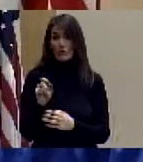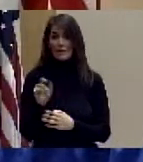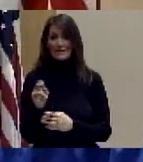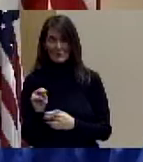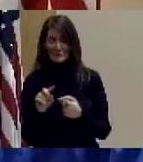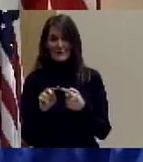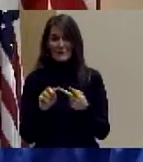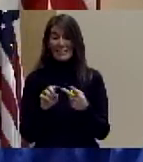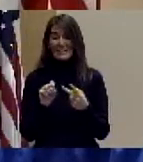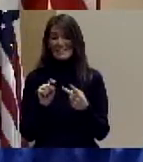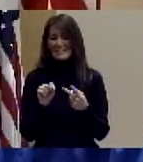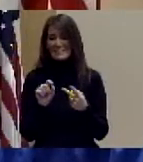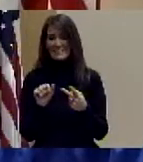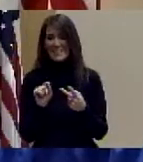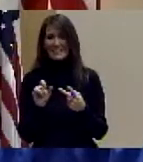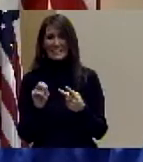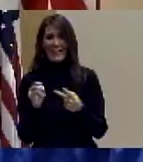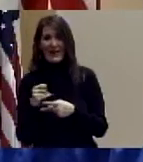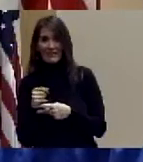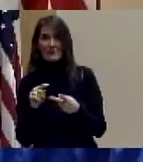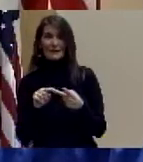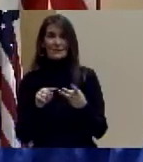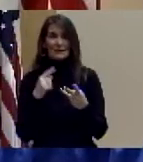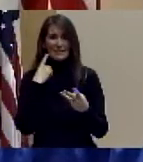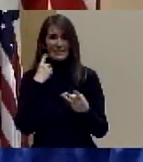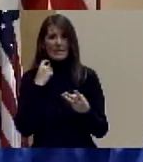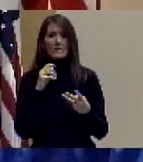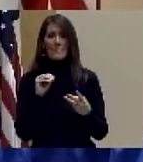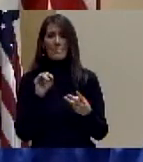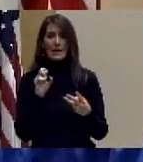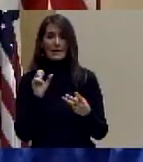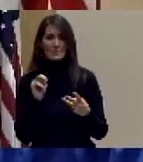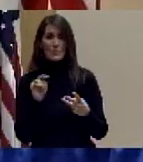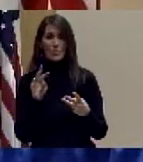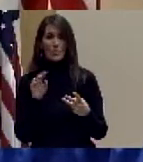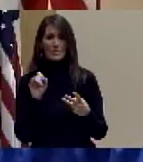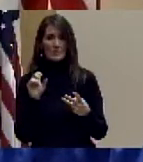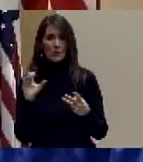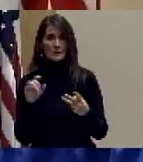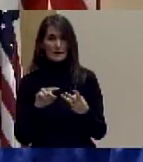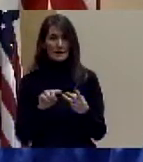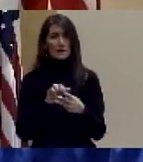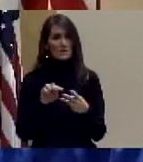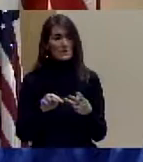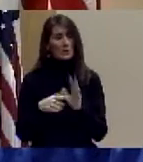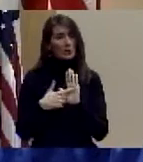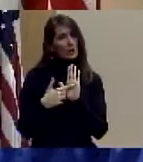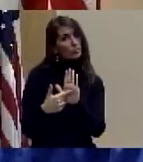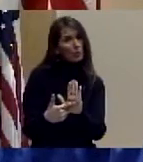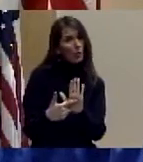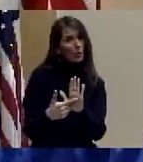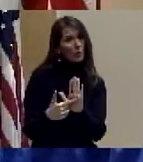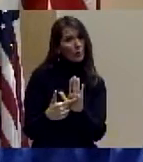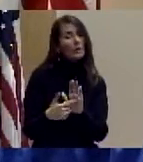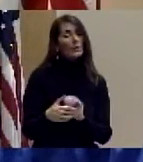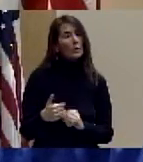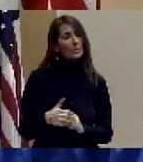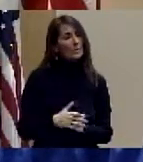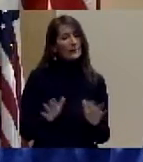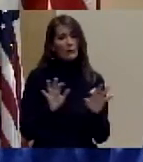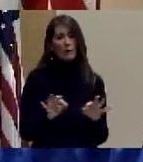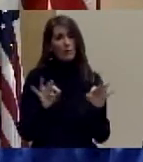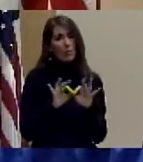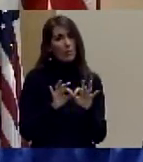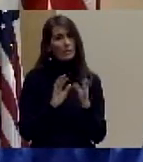on Staten Island, and most recently in Madison, Wisconsin, that demonstrate the importance of real